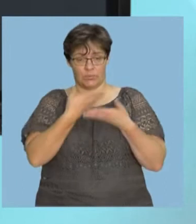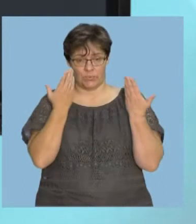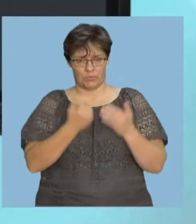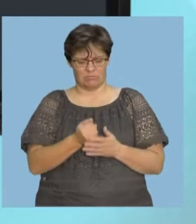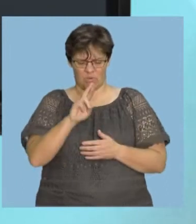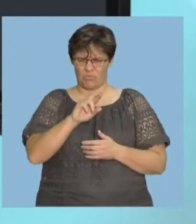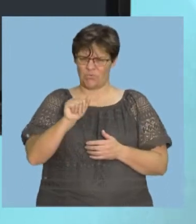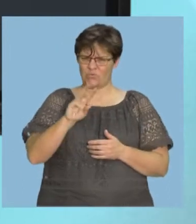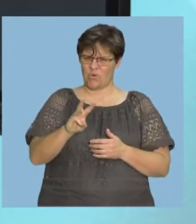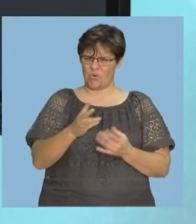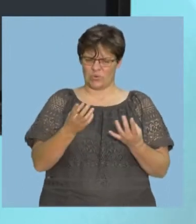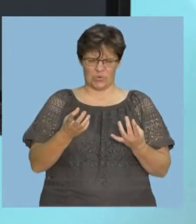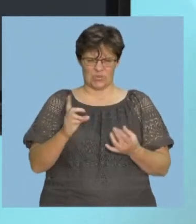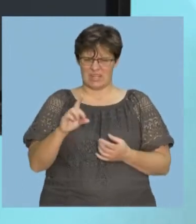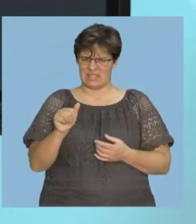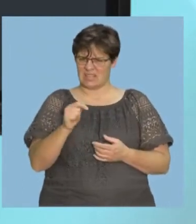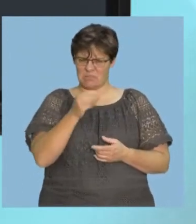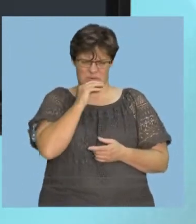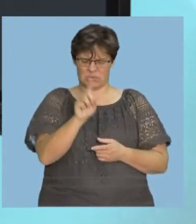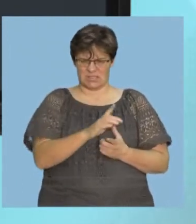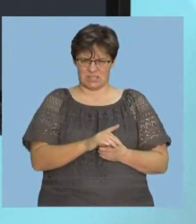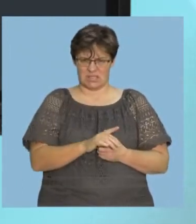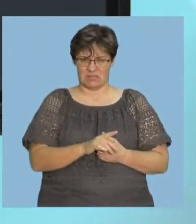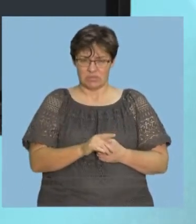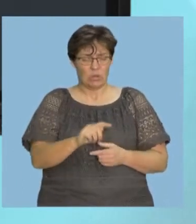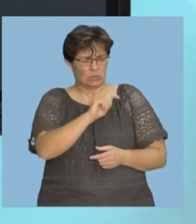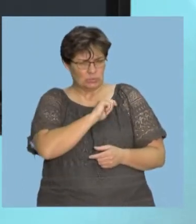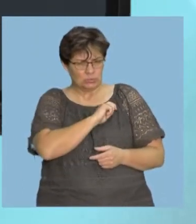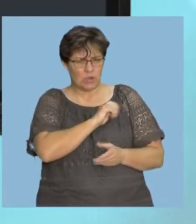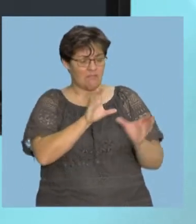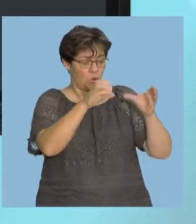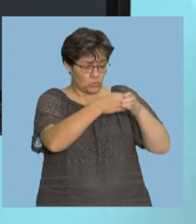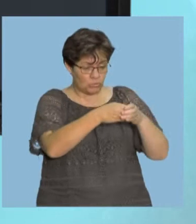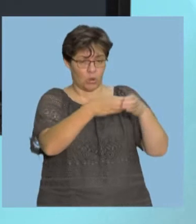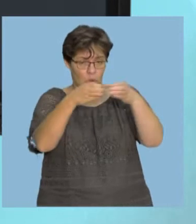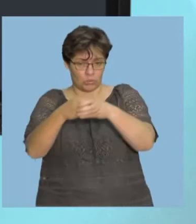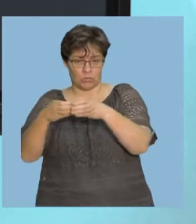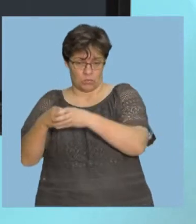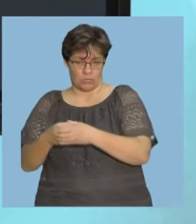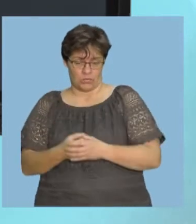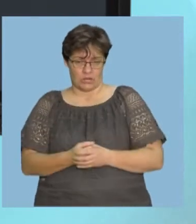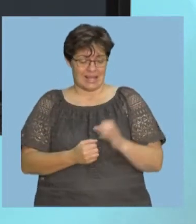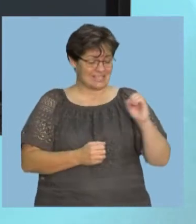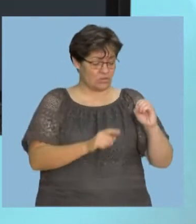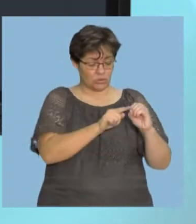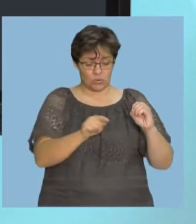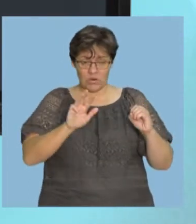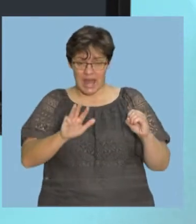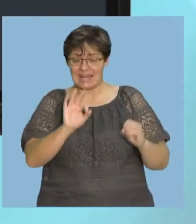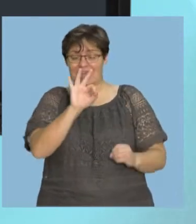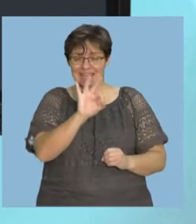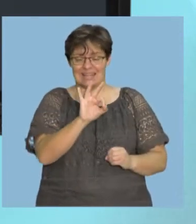raw data? The actual age, we just have the groups that between 0 and 9 is only